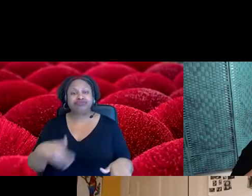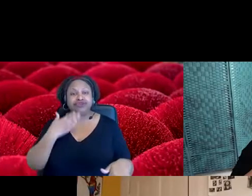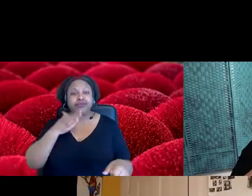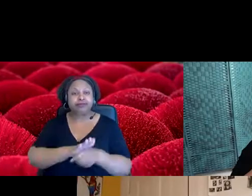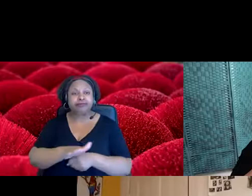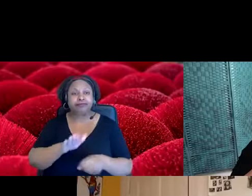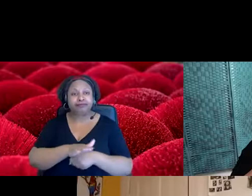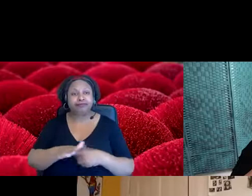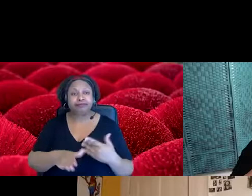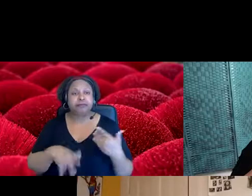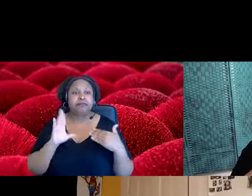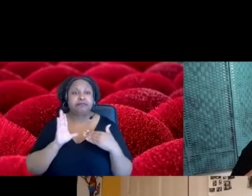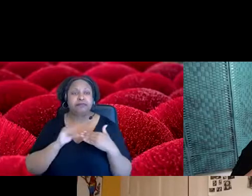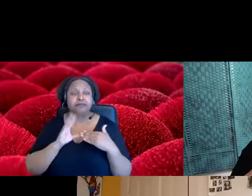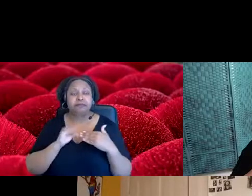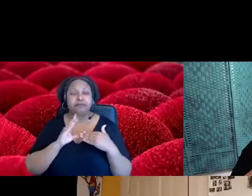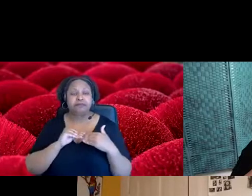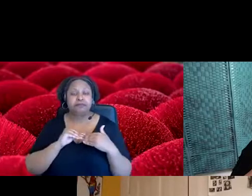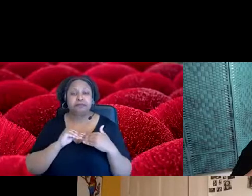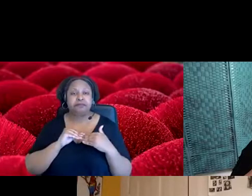on the bare minimum, you know,